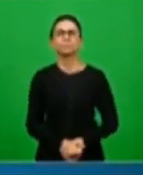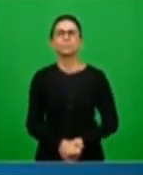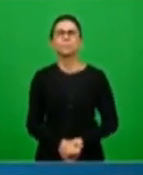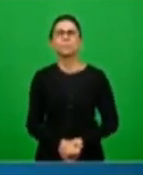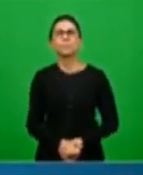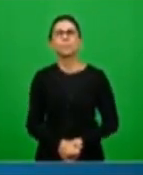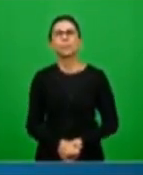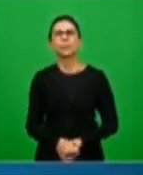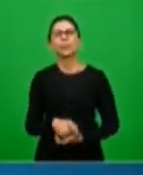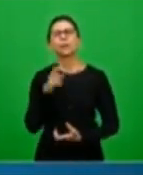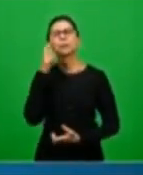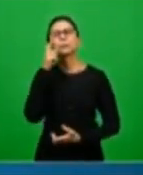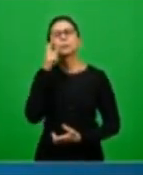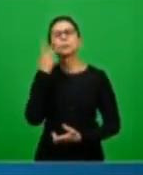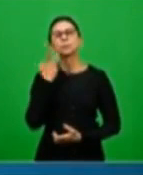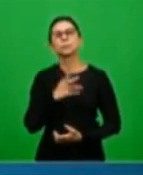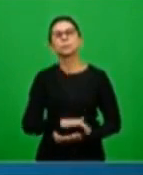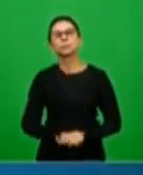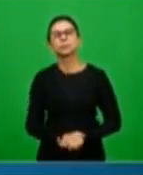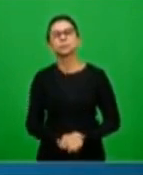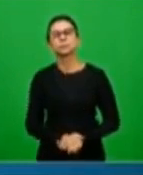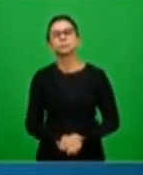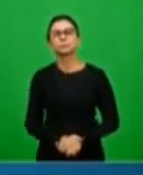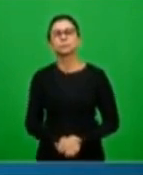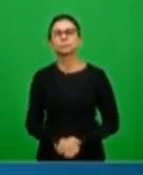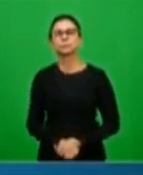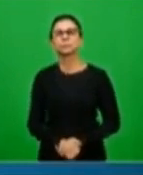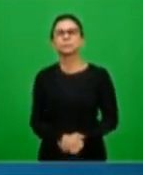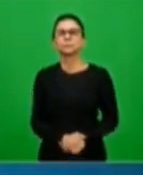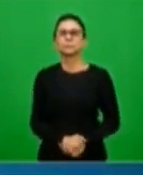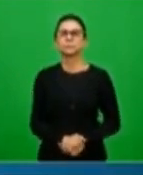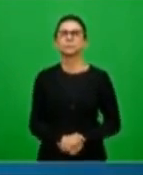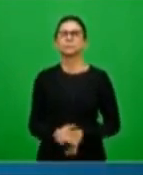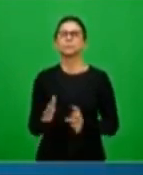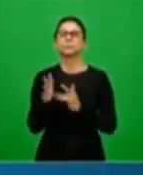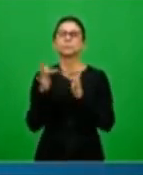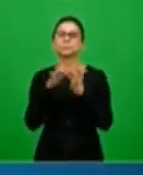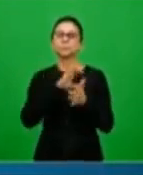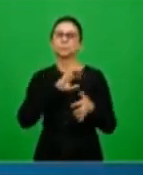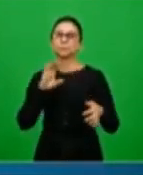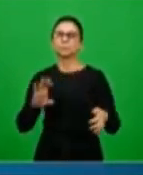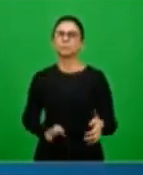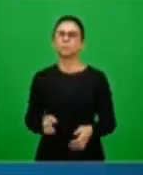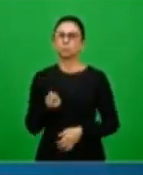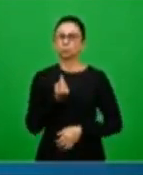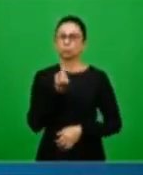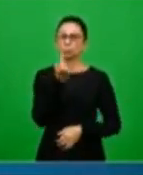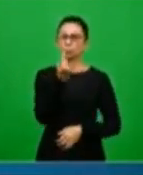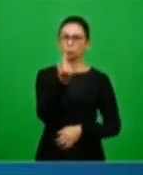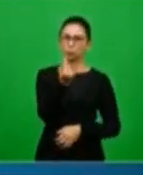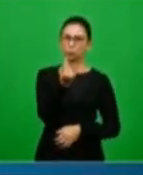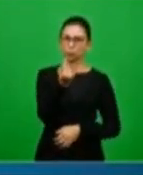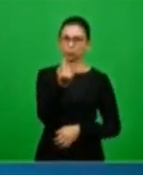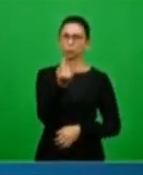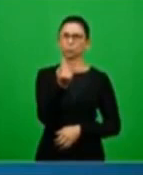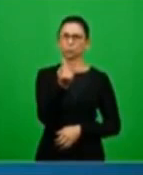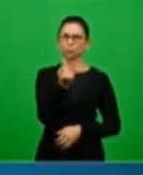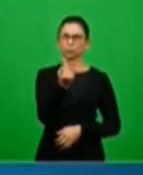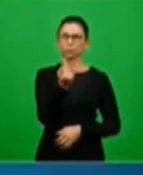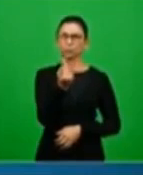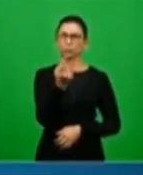go to the next slide. So we're going to see here, like the whole congregation to see, Jesus as the only